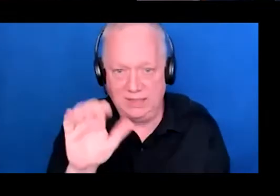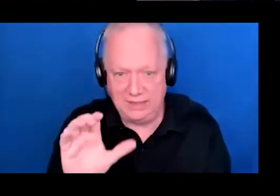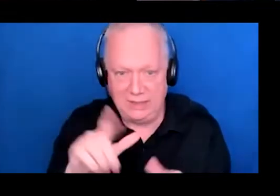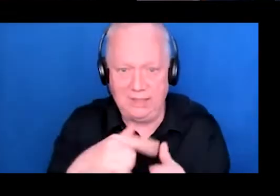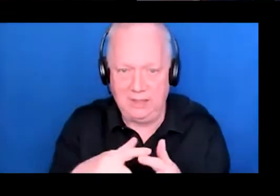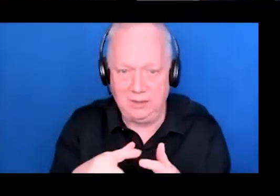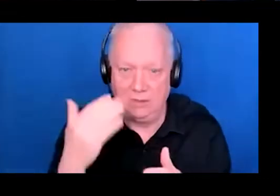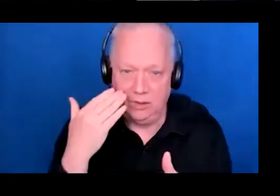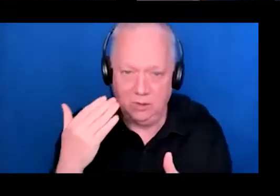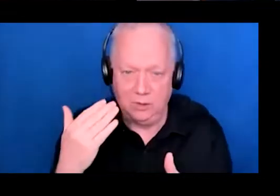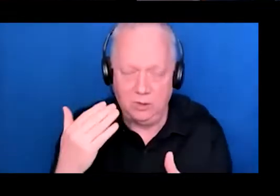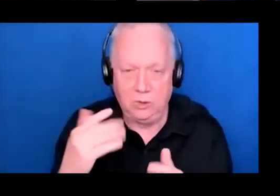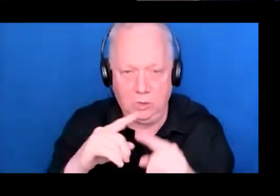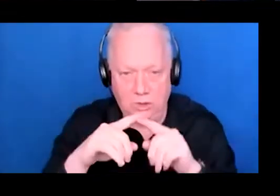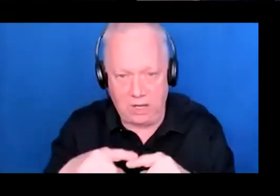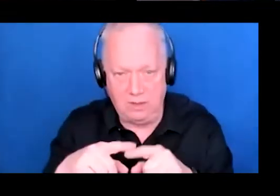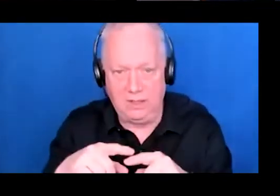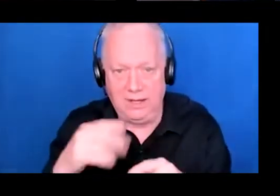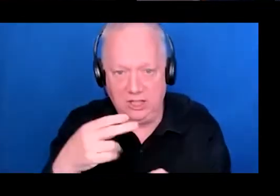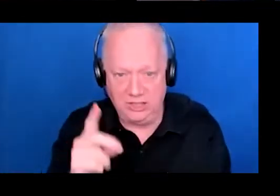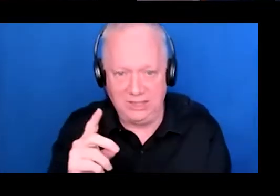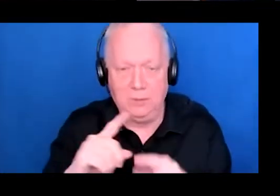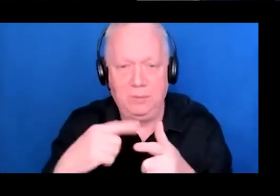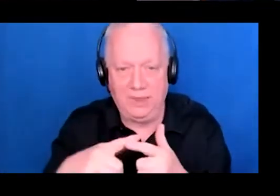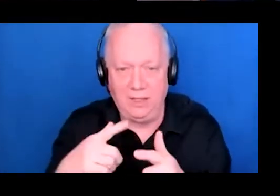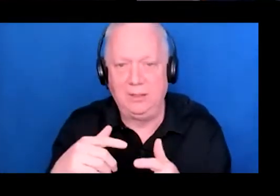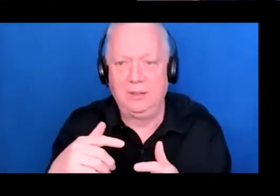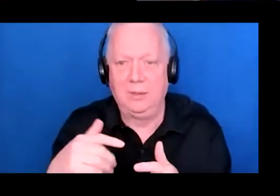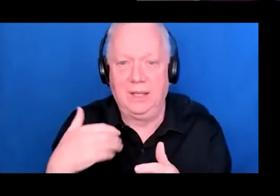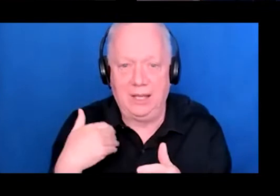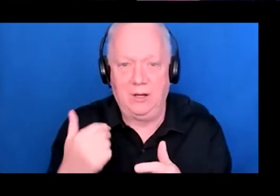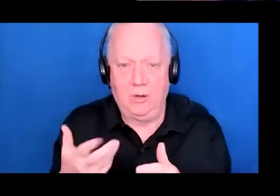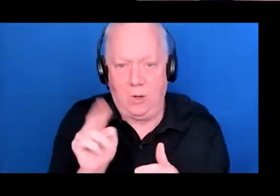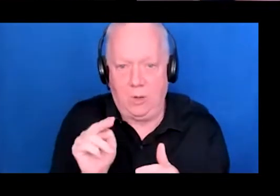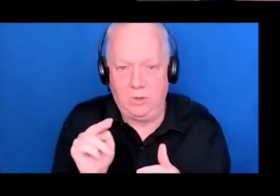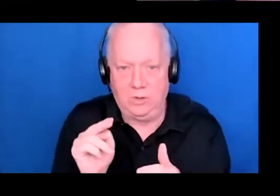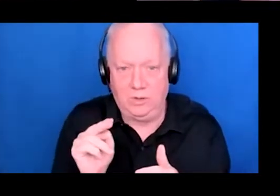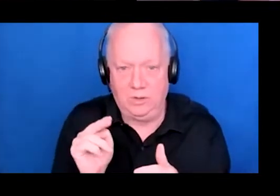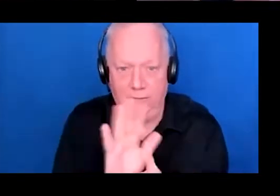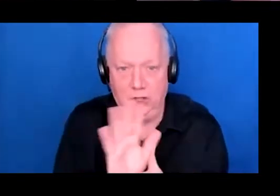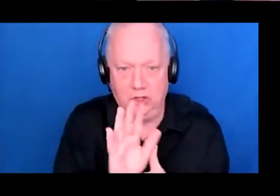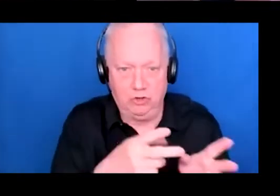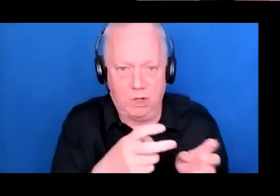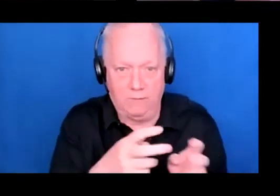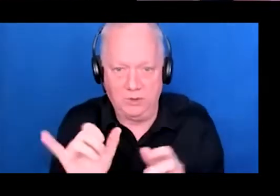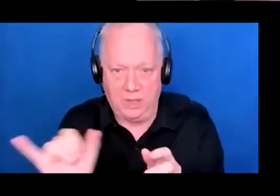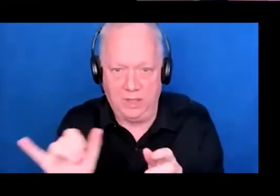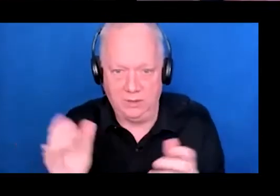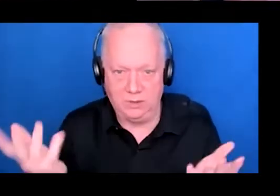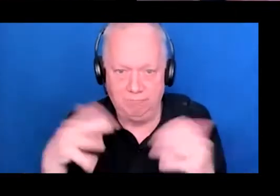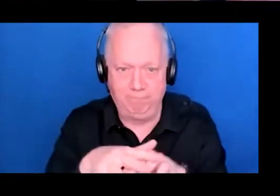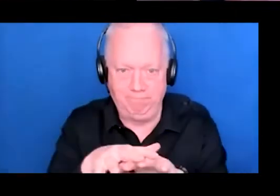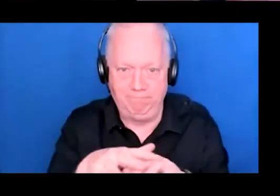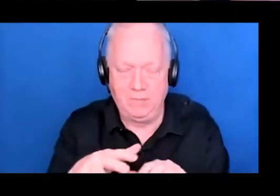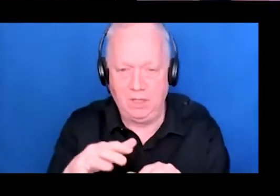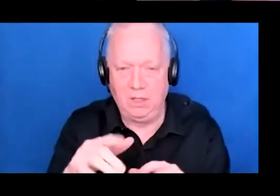used, you know, we relied a lot on the HD footage, but then we had our own footage to draw from as well. So it was a